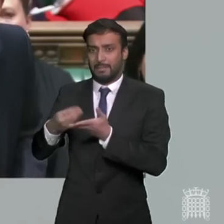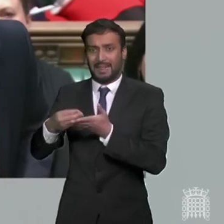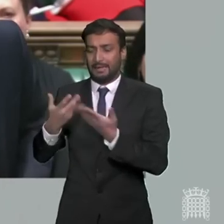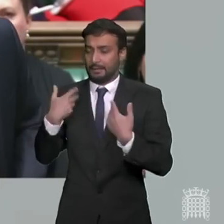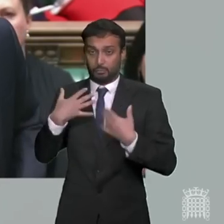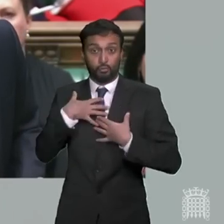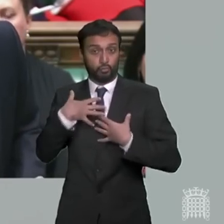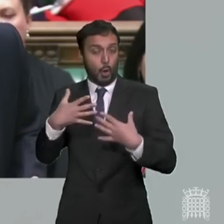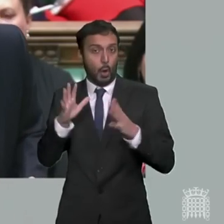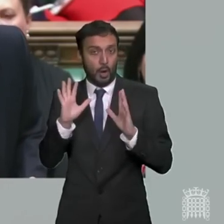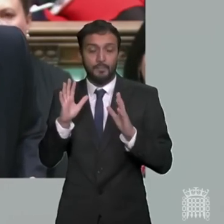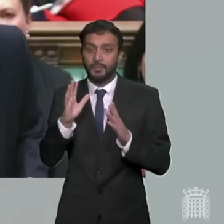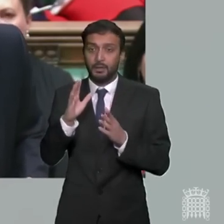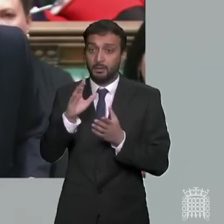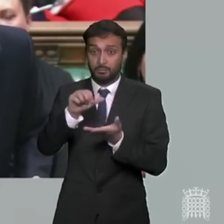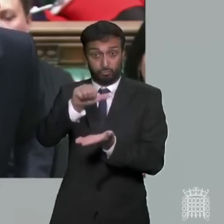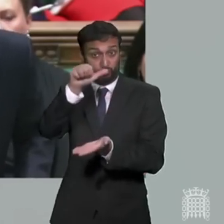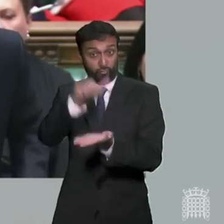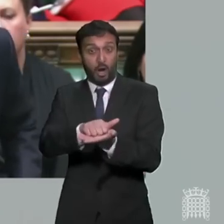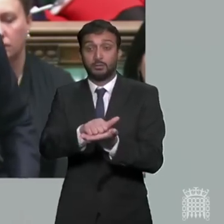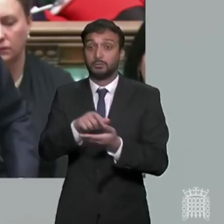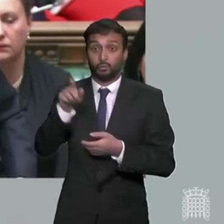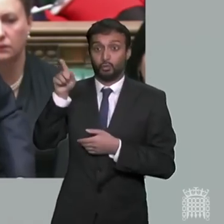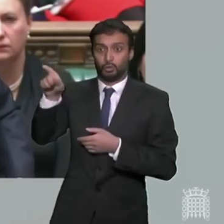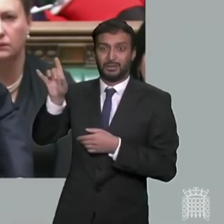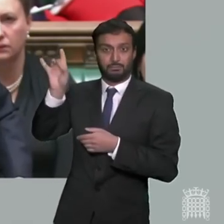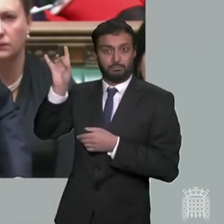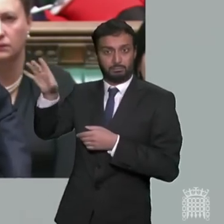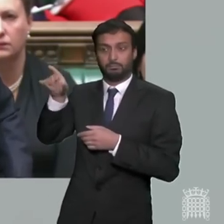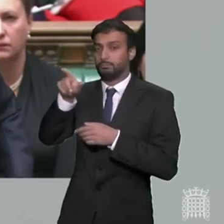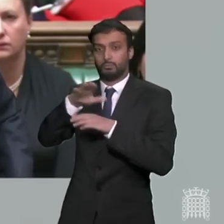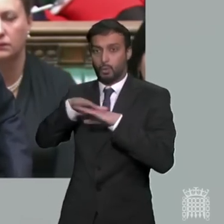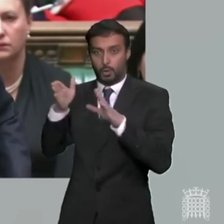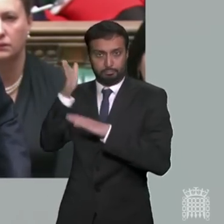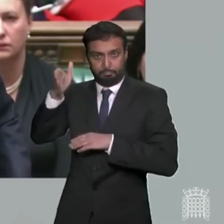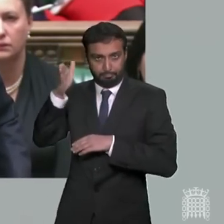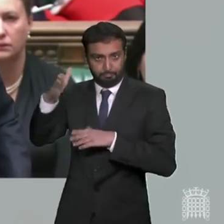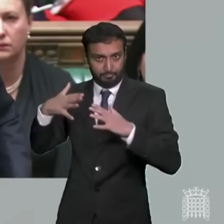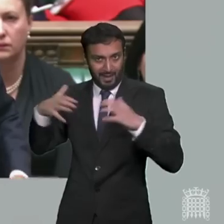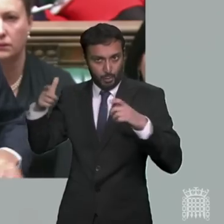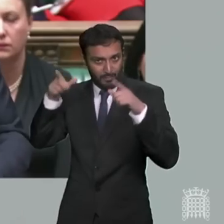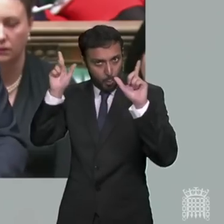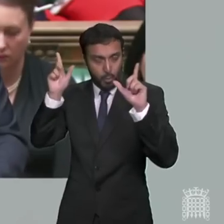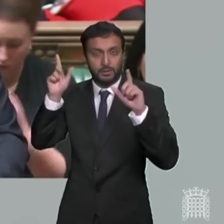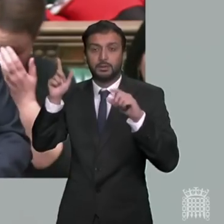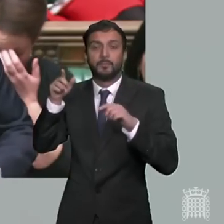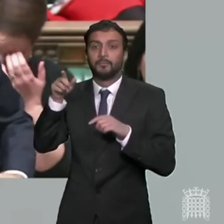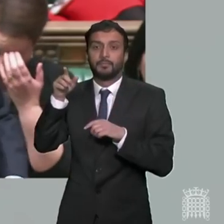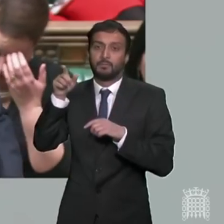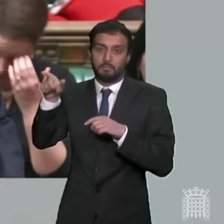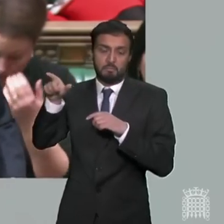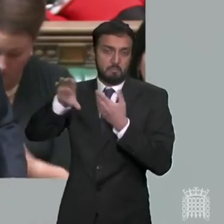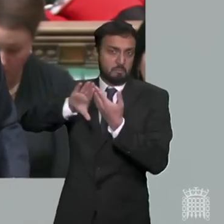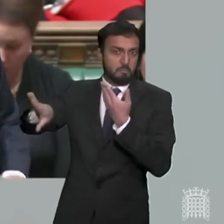It's absolutely right that she is no longer attending the House of Lords and therefore no longer has the Conservative whip.